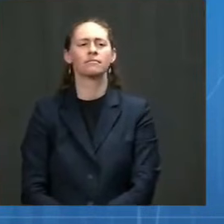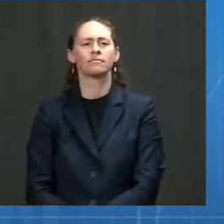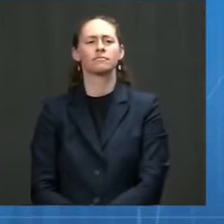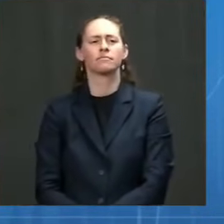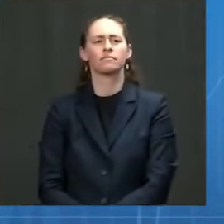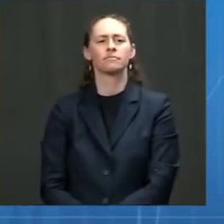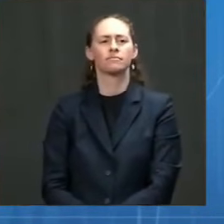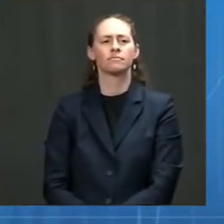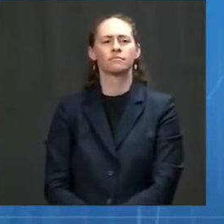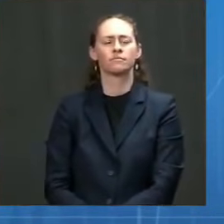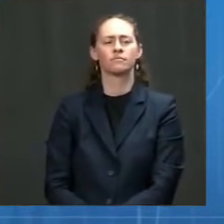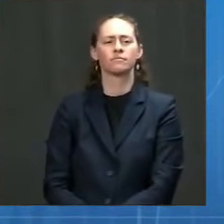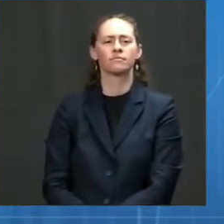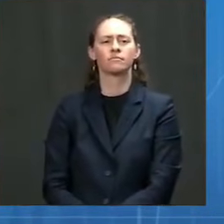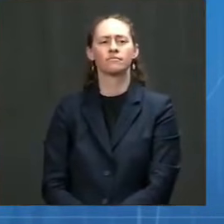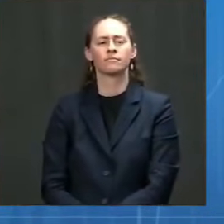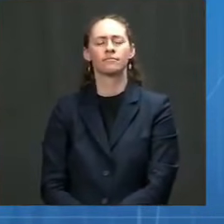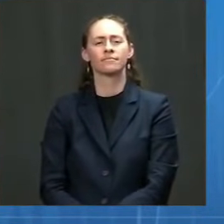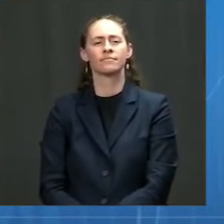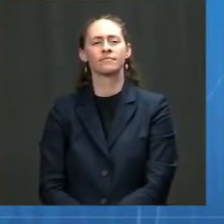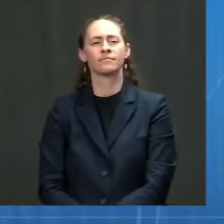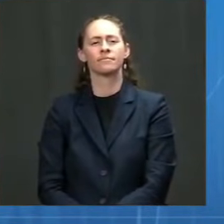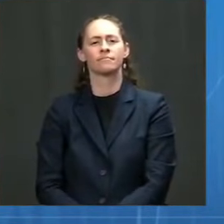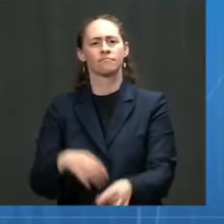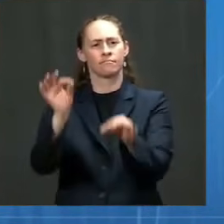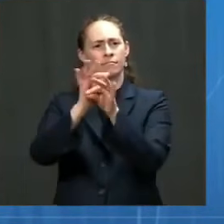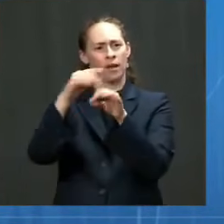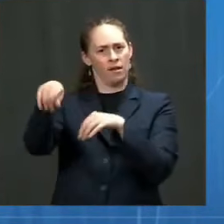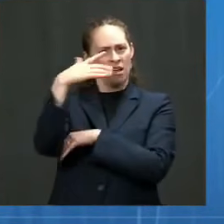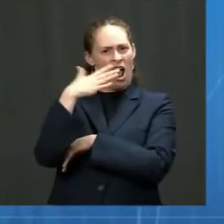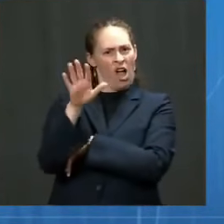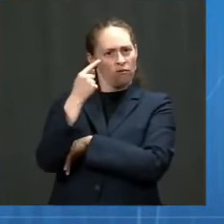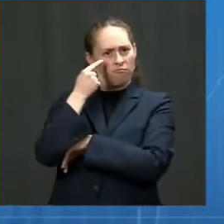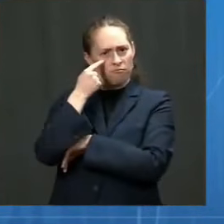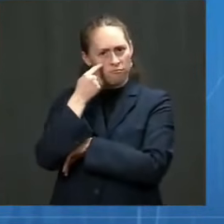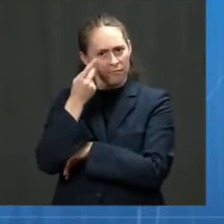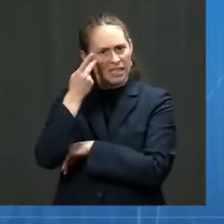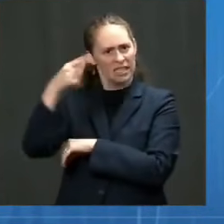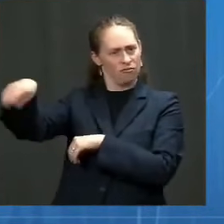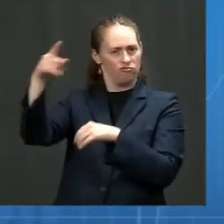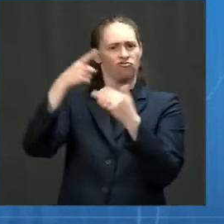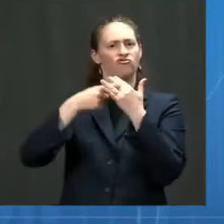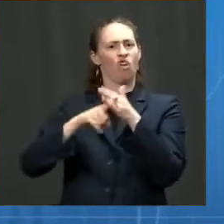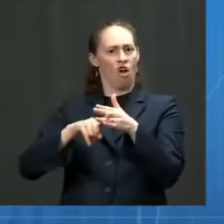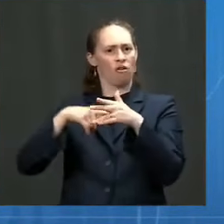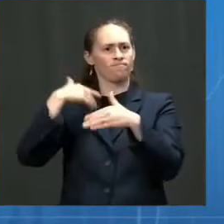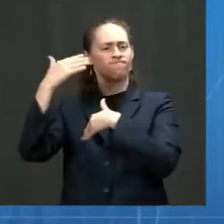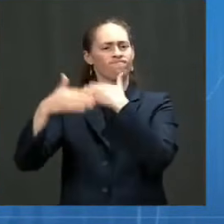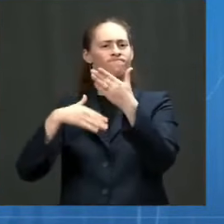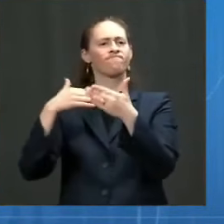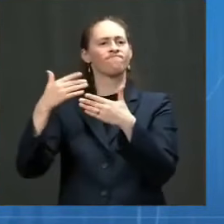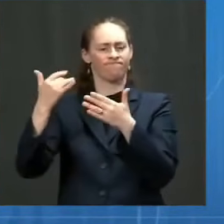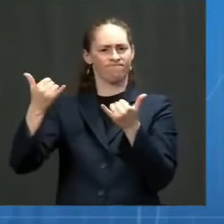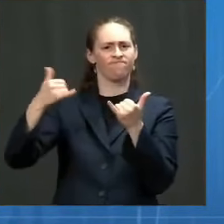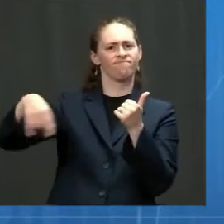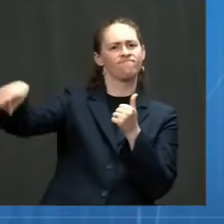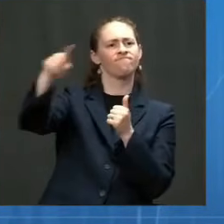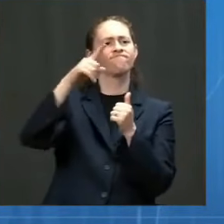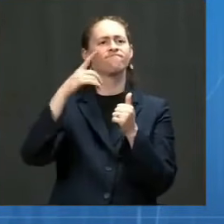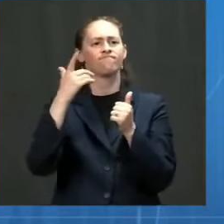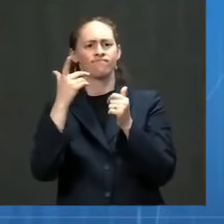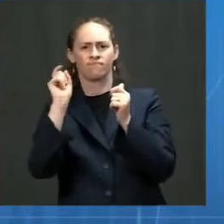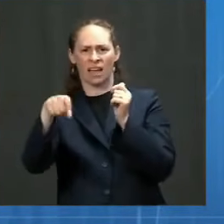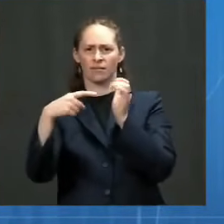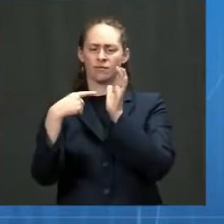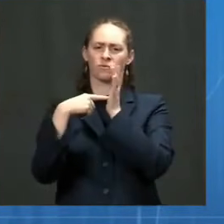a significant movement in the private sector to develop essentially vaccine verification efforts. We know this is not something that